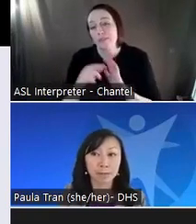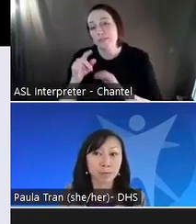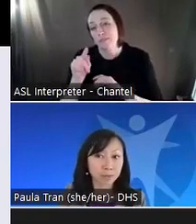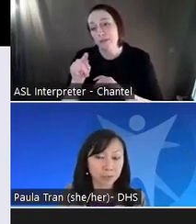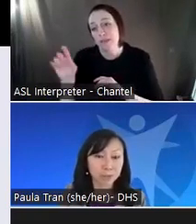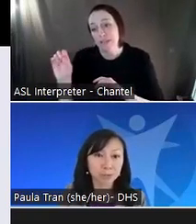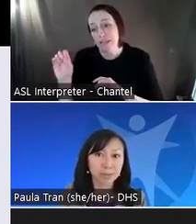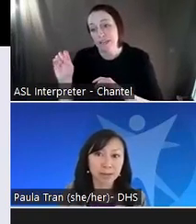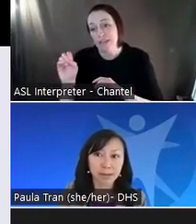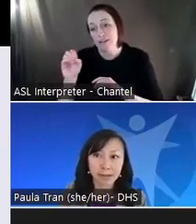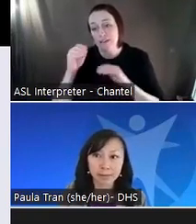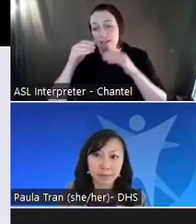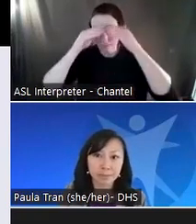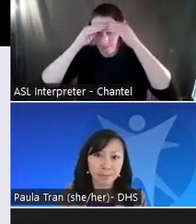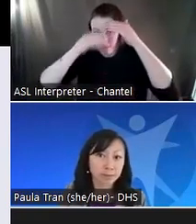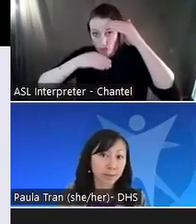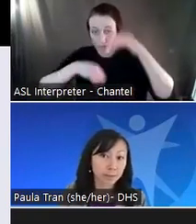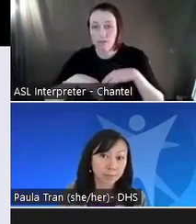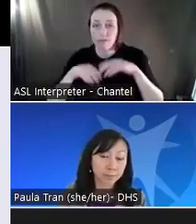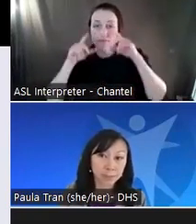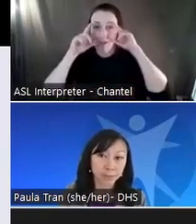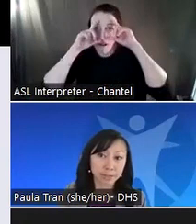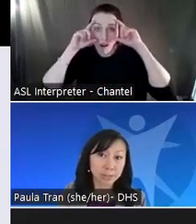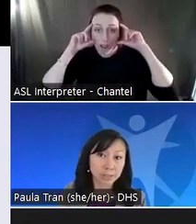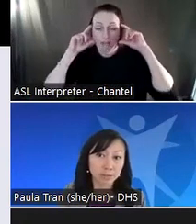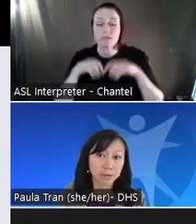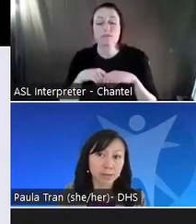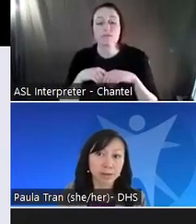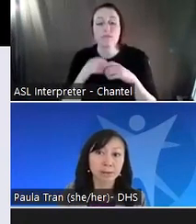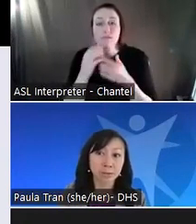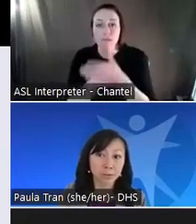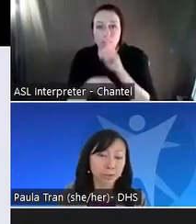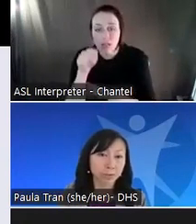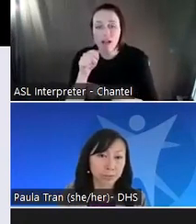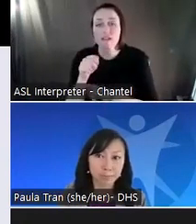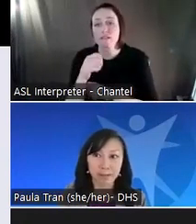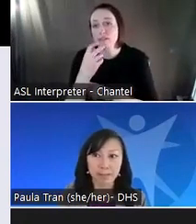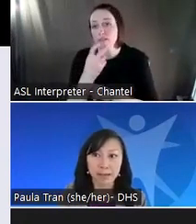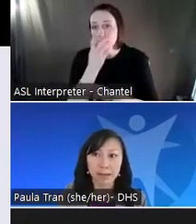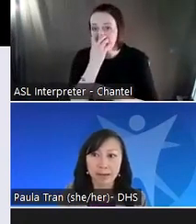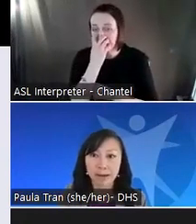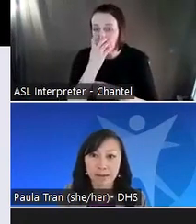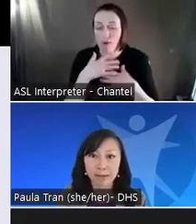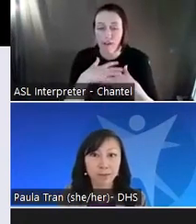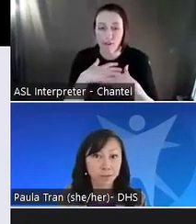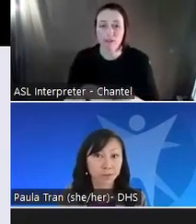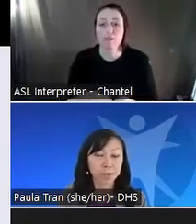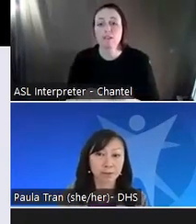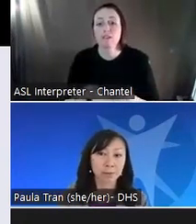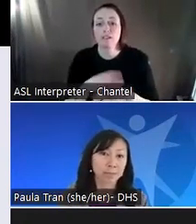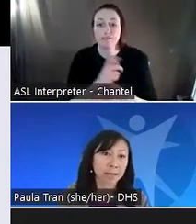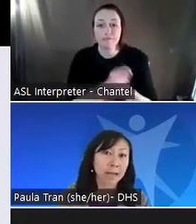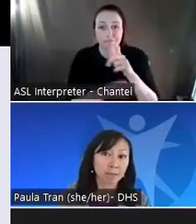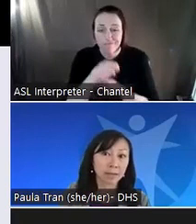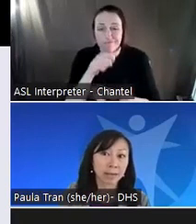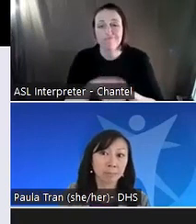stockpile include face shields, goggles, gloves, respirators, coveralls, non-surgical face masks, and non-surgical